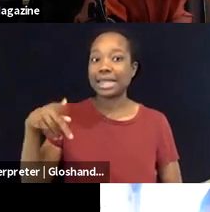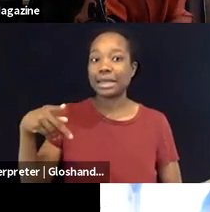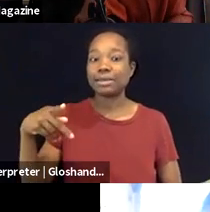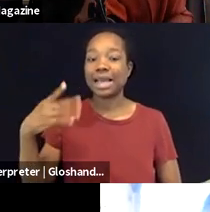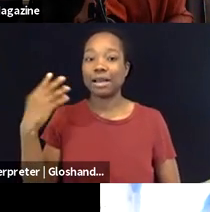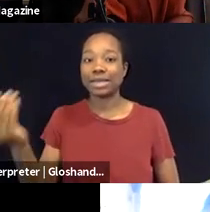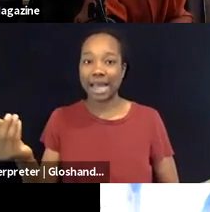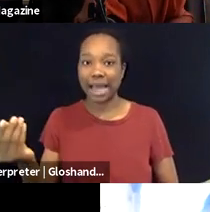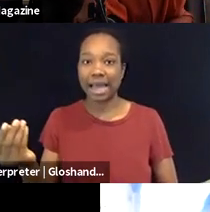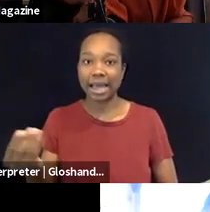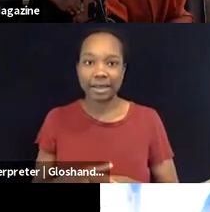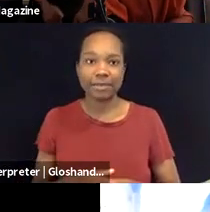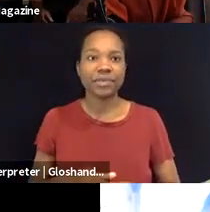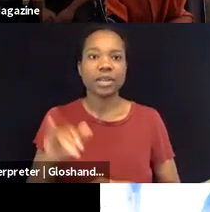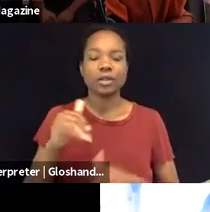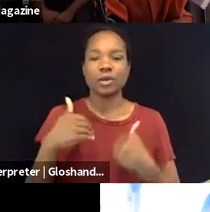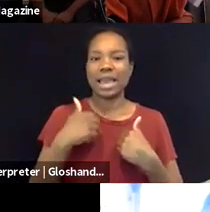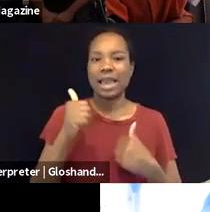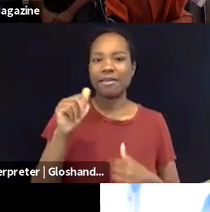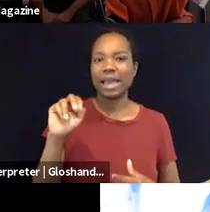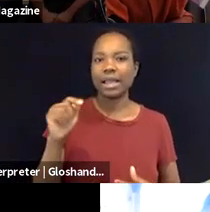have anthologies like